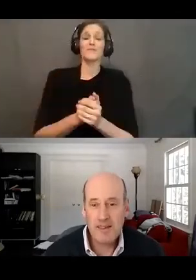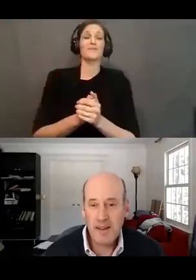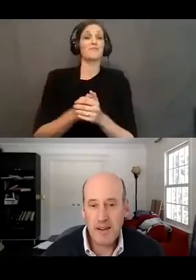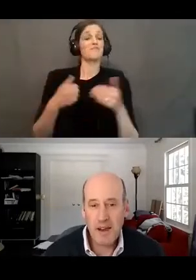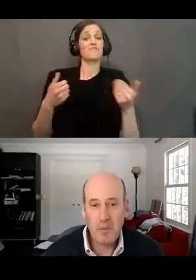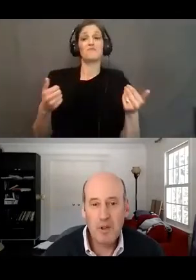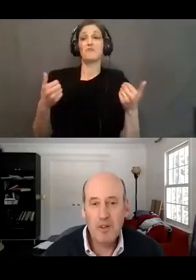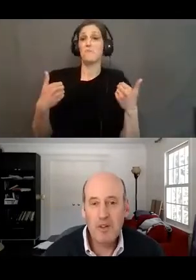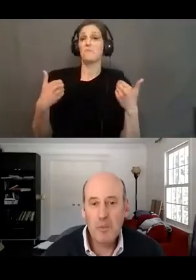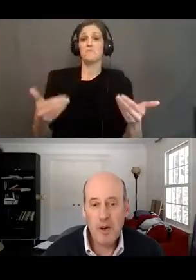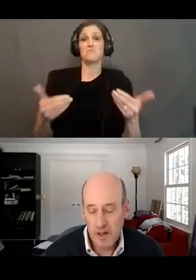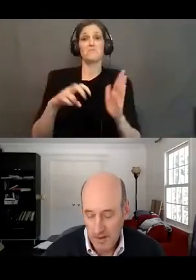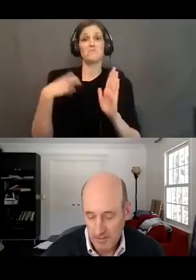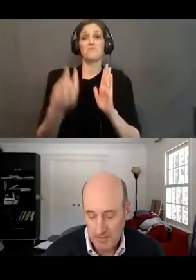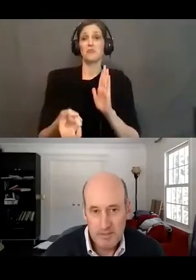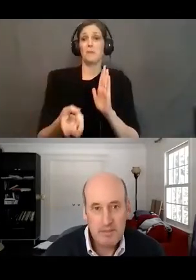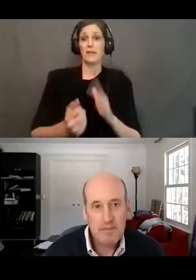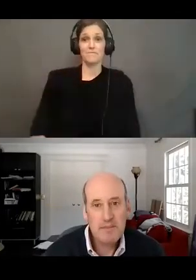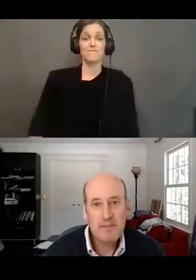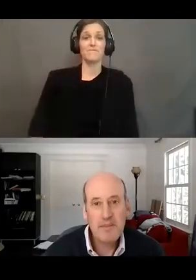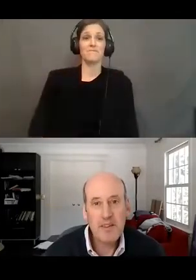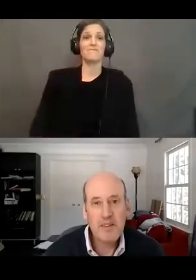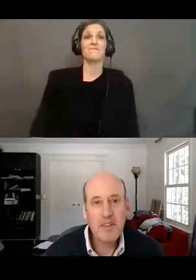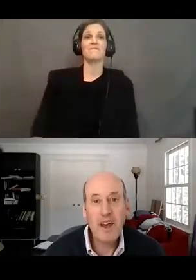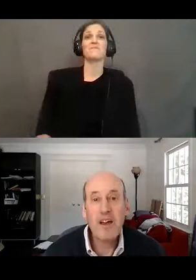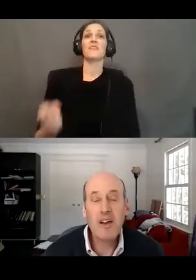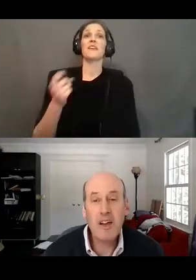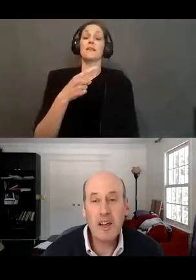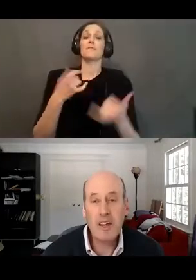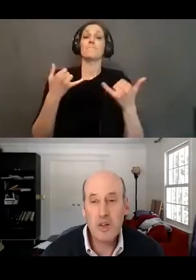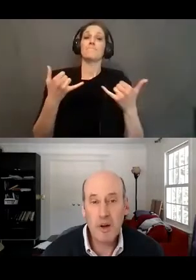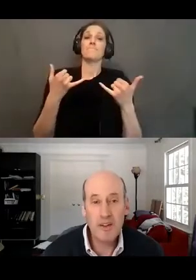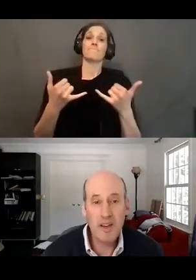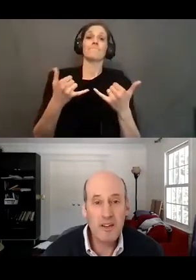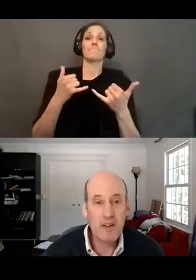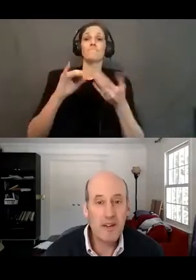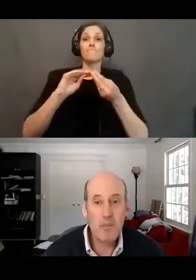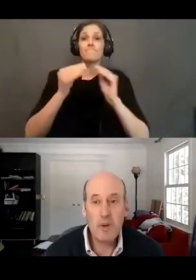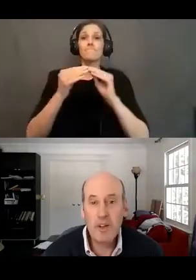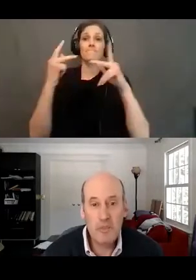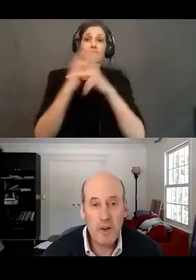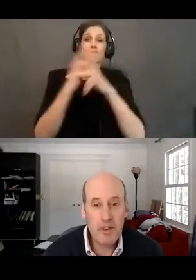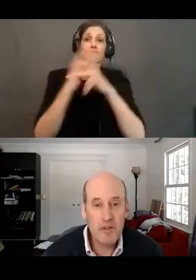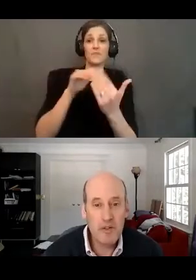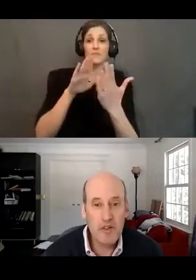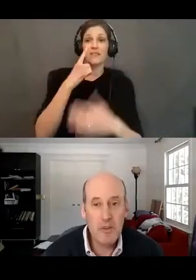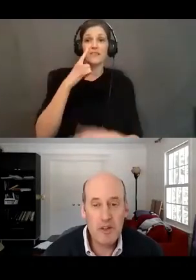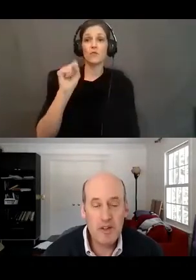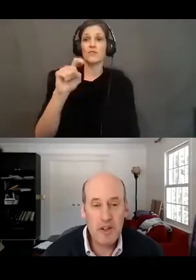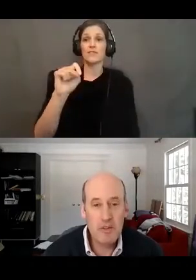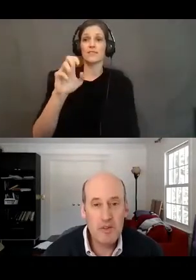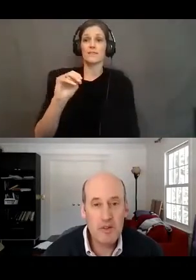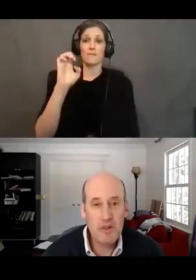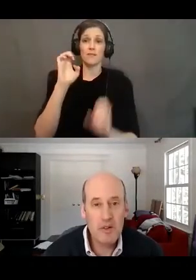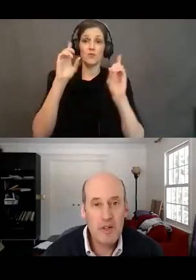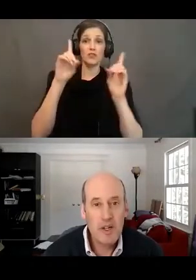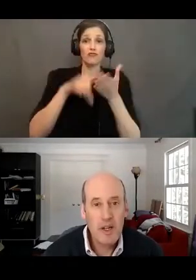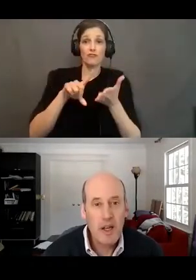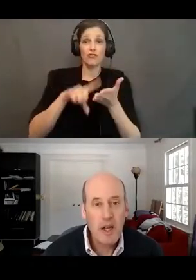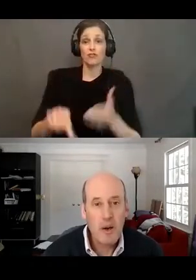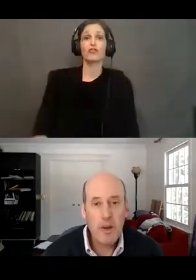that said, I'm going to jump right in. This is the Cutting Edge Quantitative and Computational Methods for STEM Education